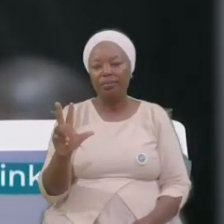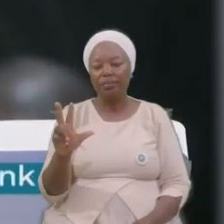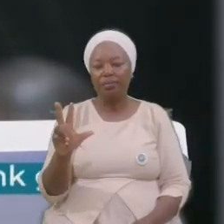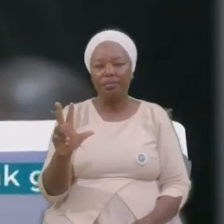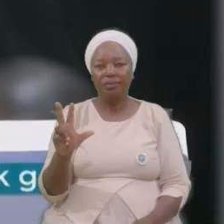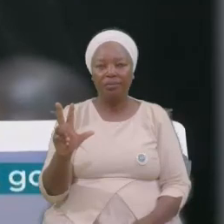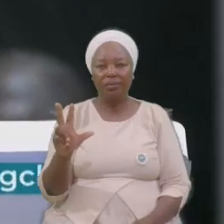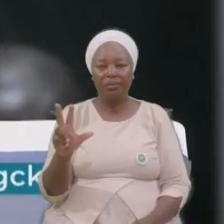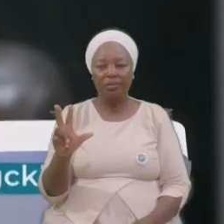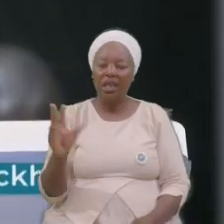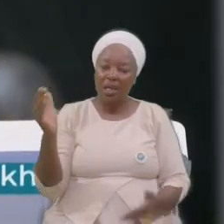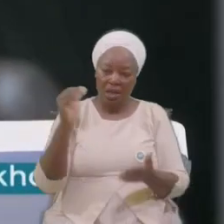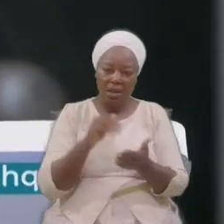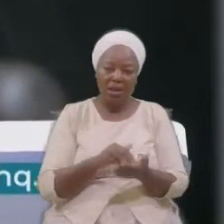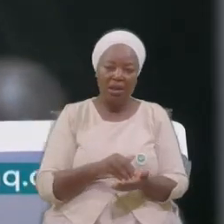+234 915 444 9263. I repeat,